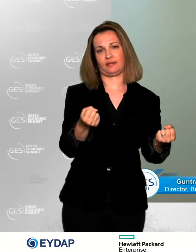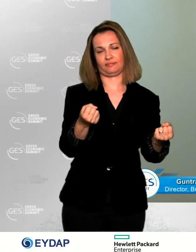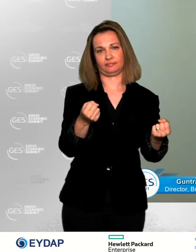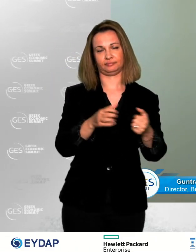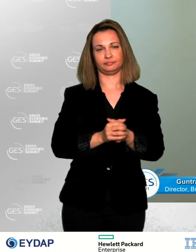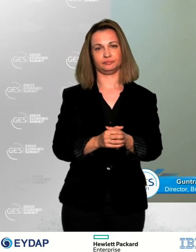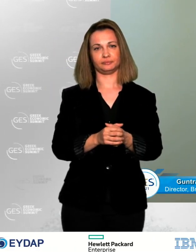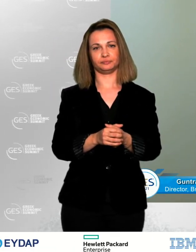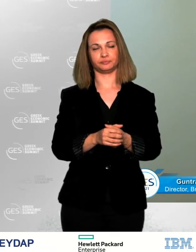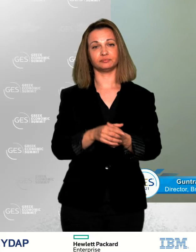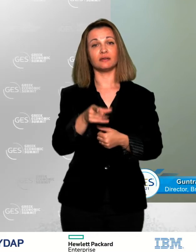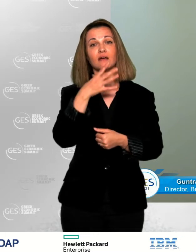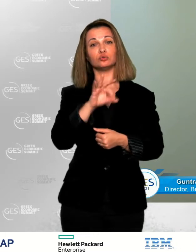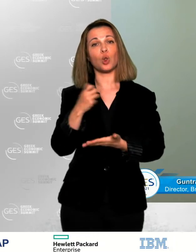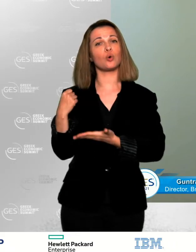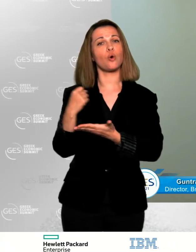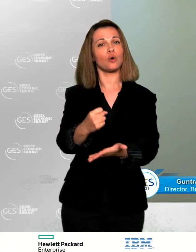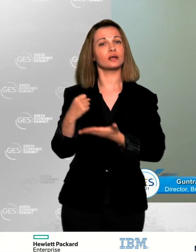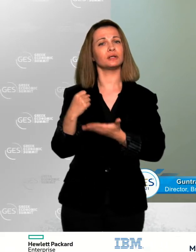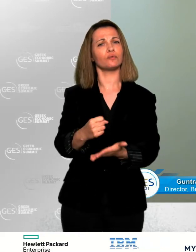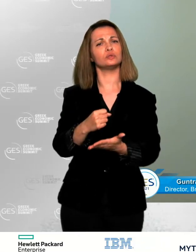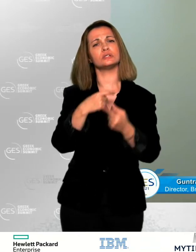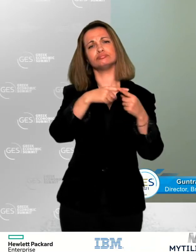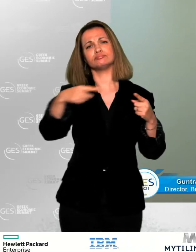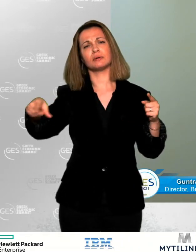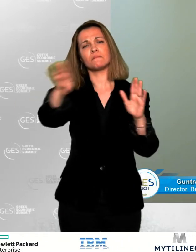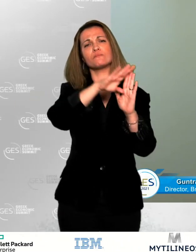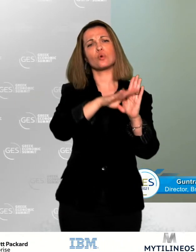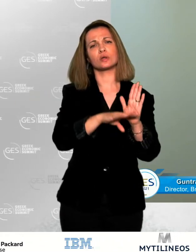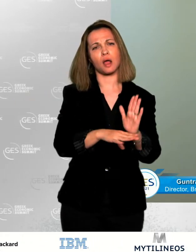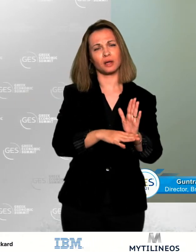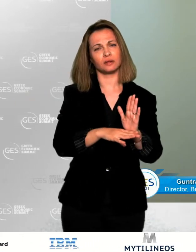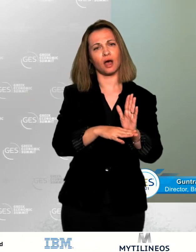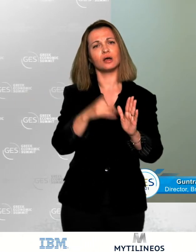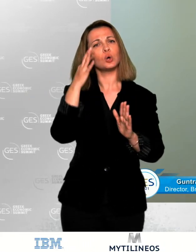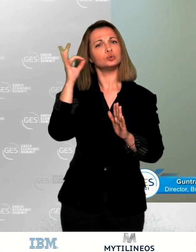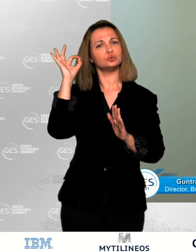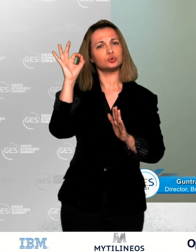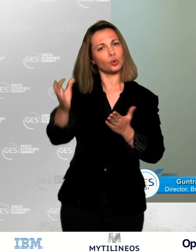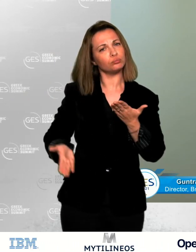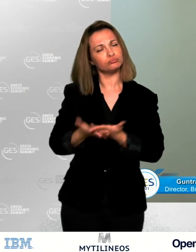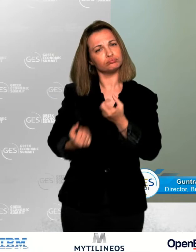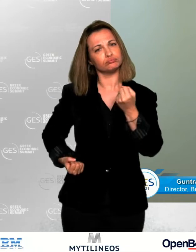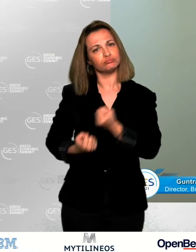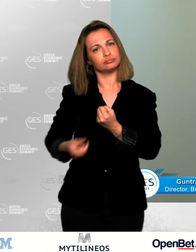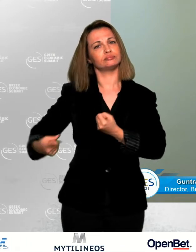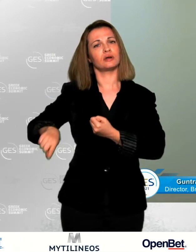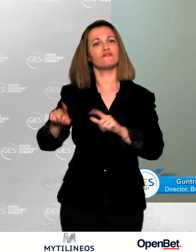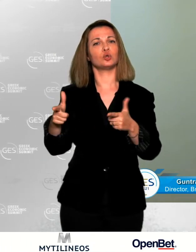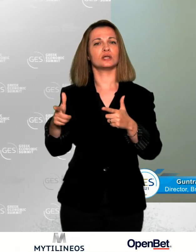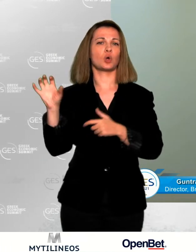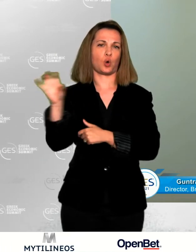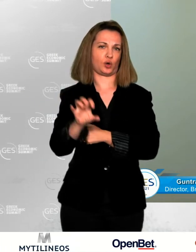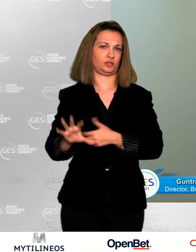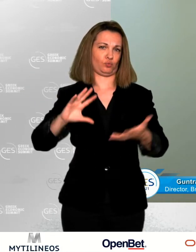the return of that funding in terms of actually reducing emissions is very high, because a lot of